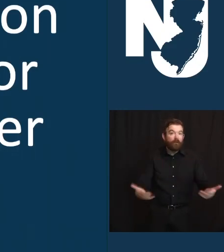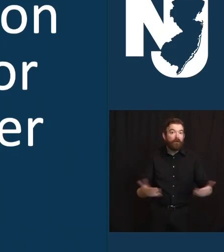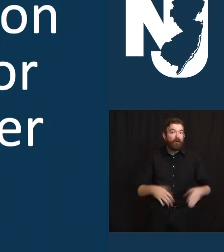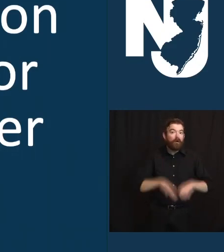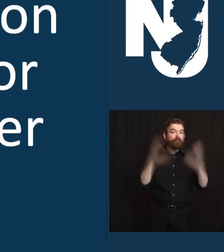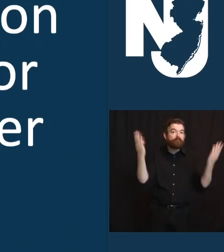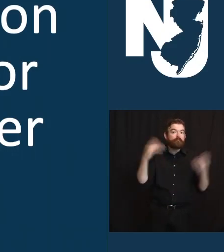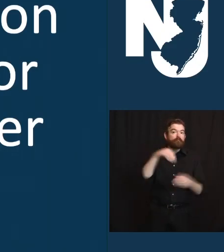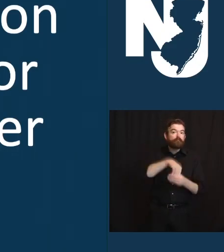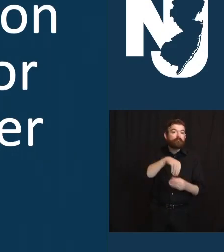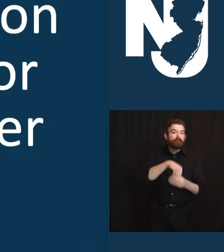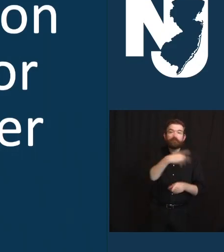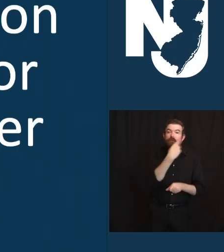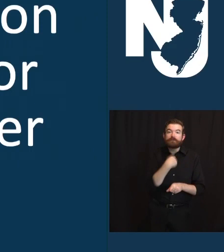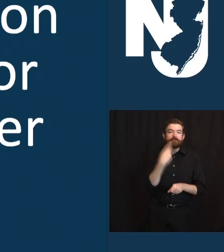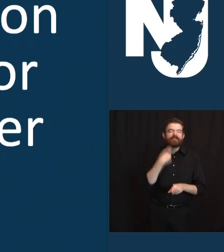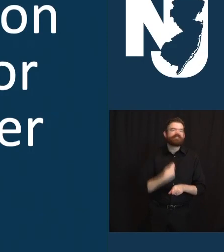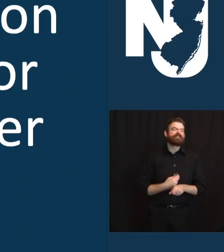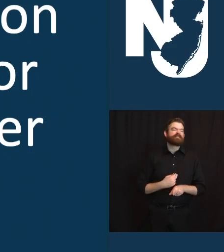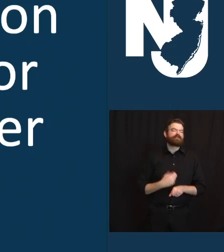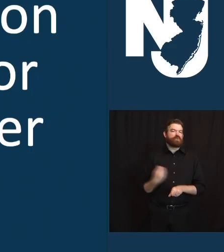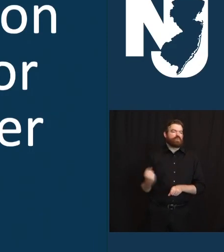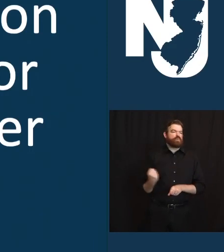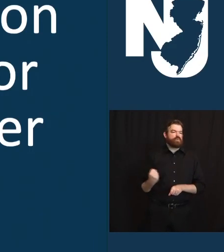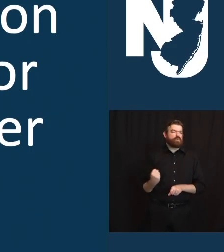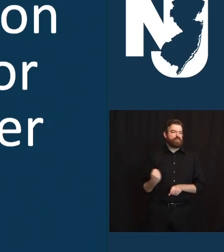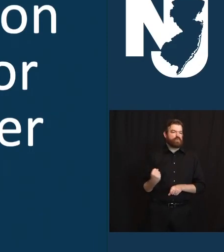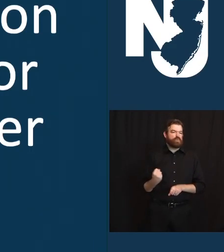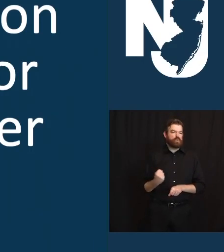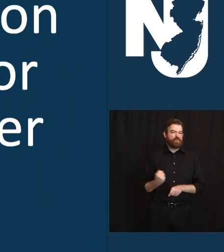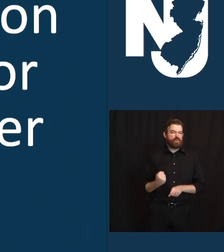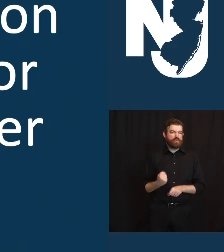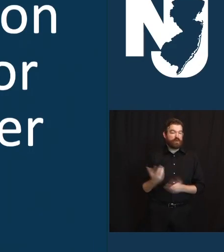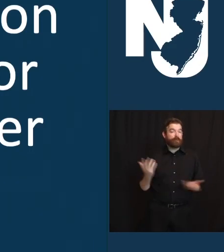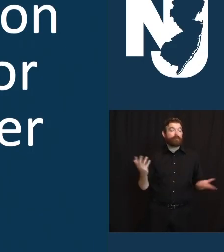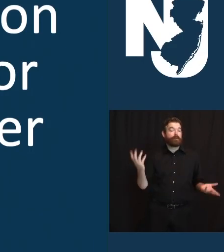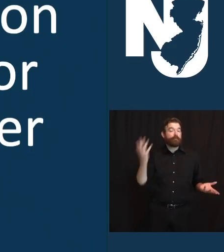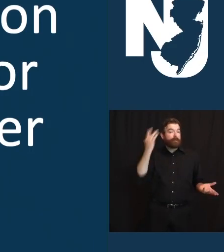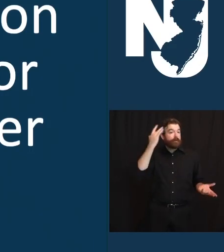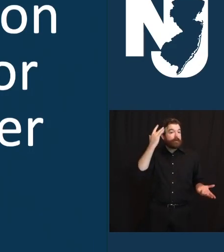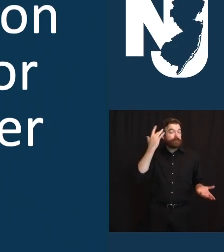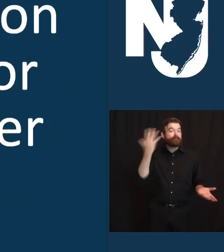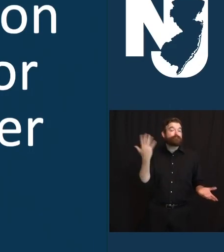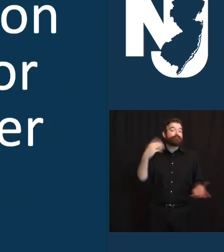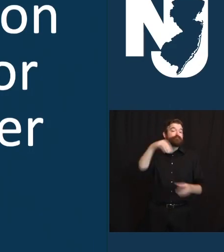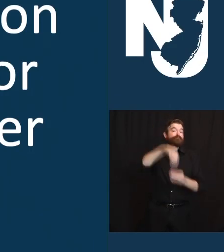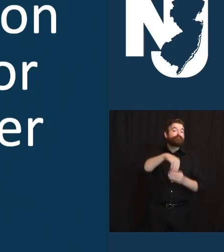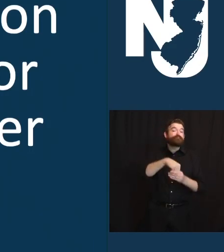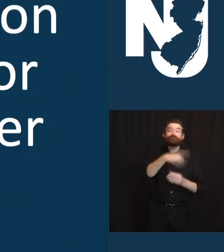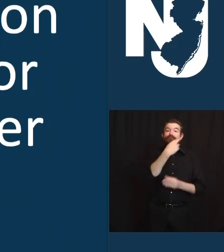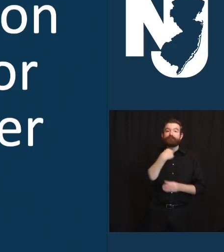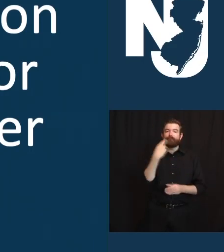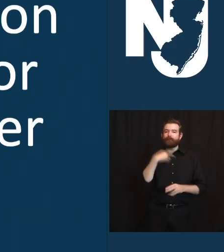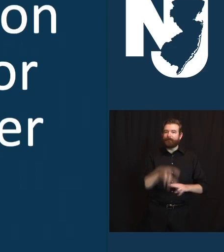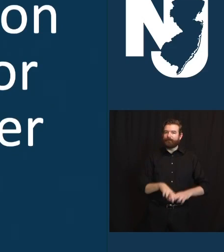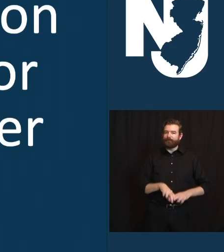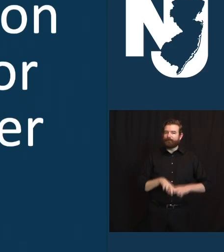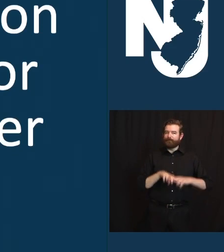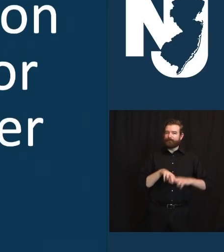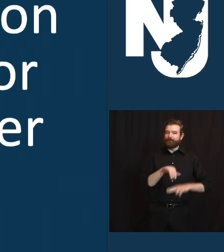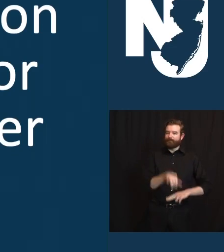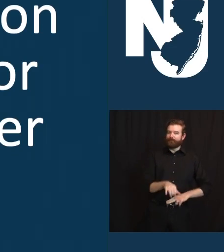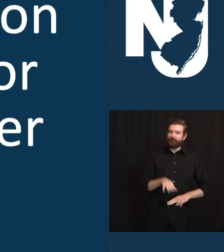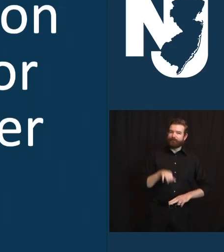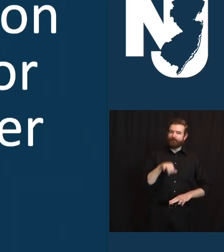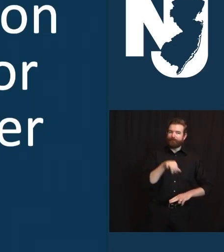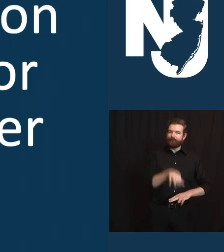a sedentary indoor activity, especially when we know that this virus moves differently indoors than out,